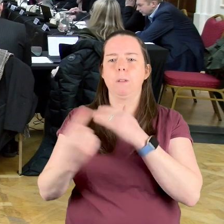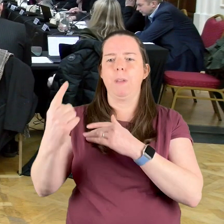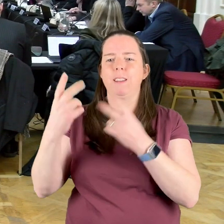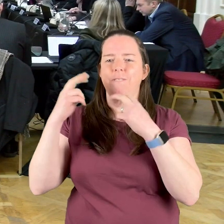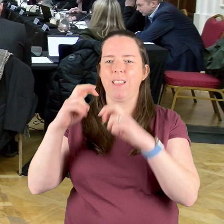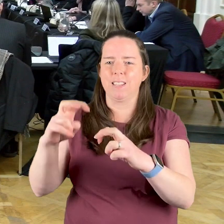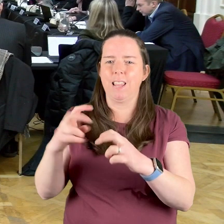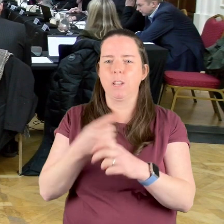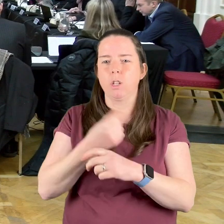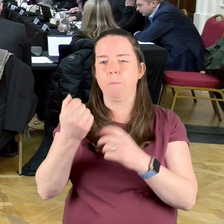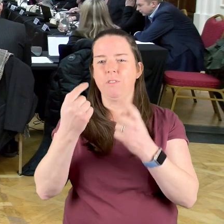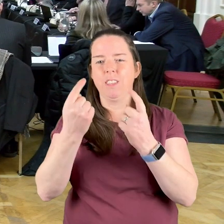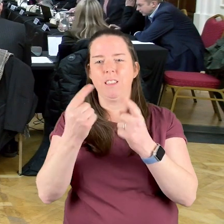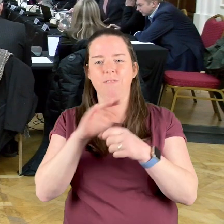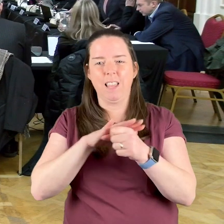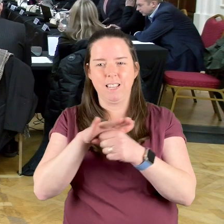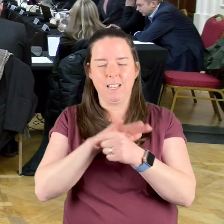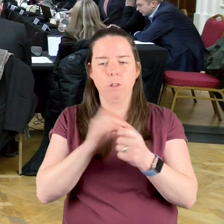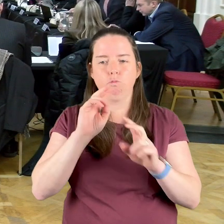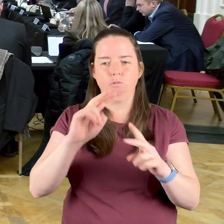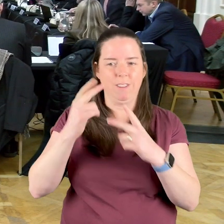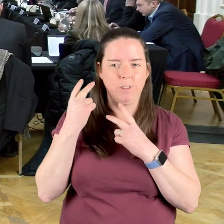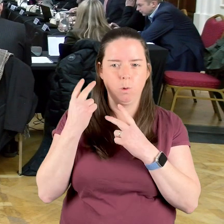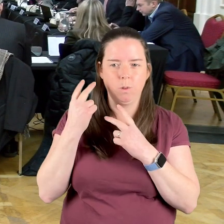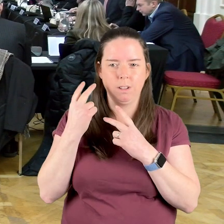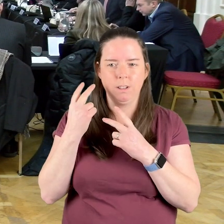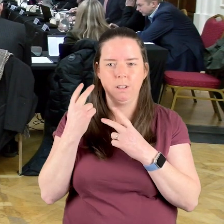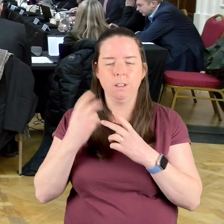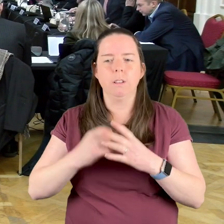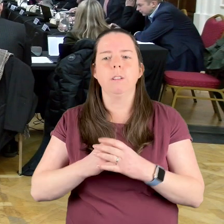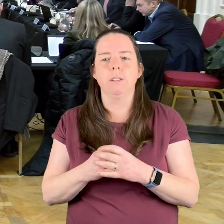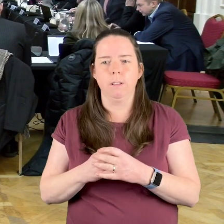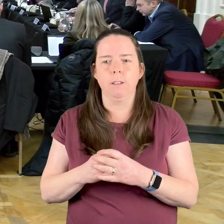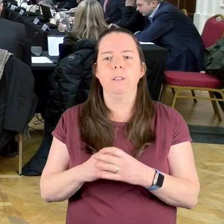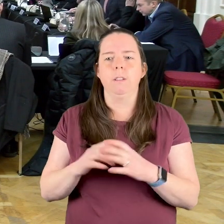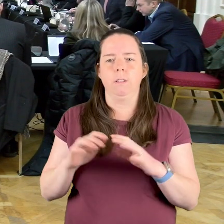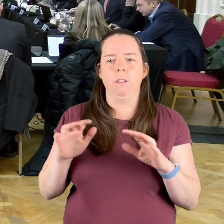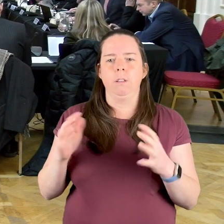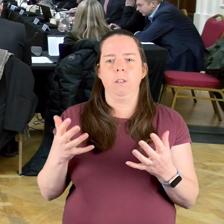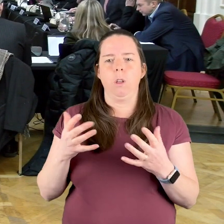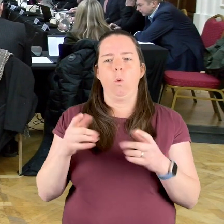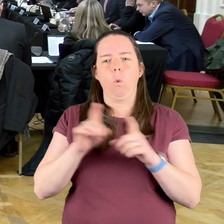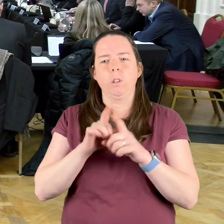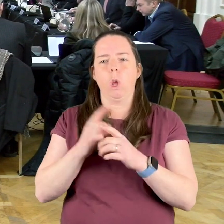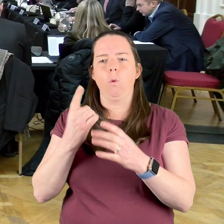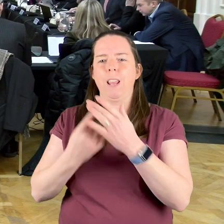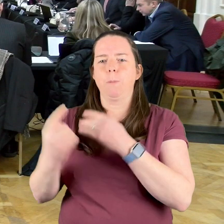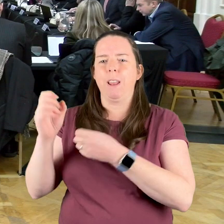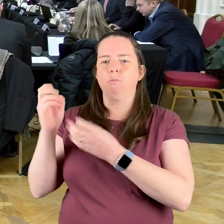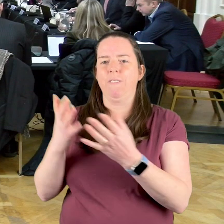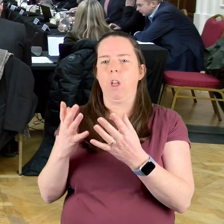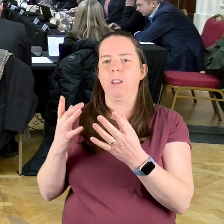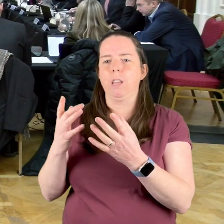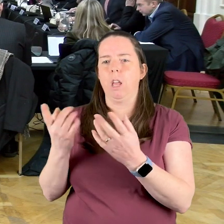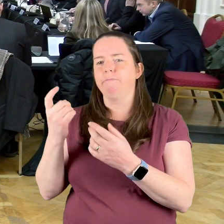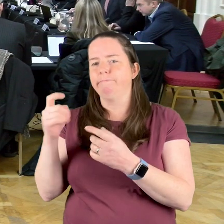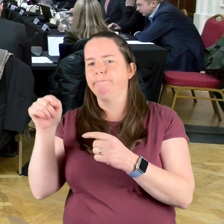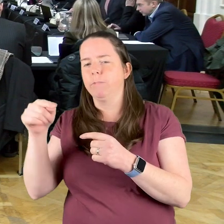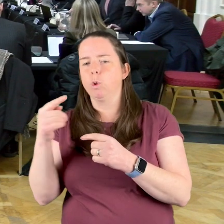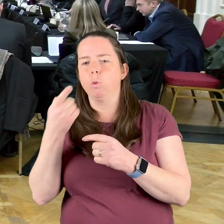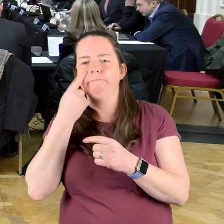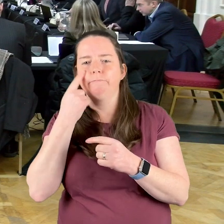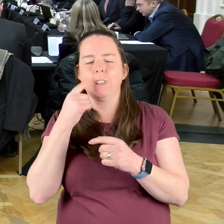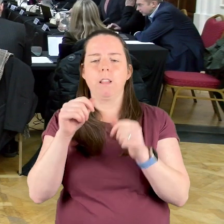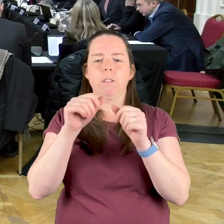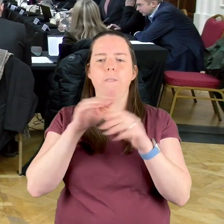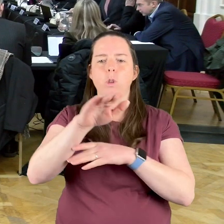independent investigation to some of the cases that we are reviewing, and also another independent provider to actually look at the